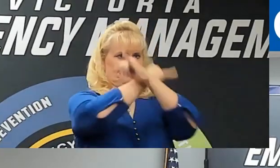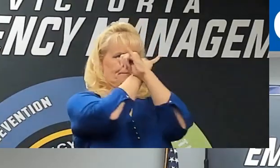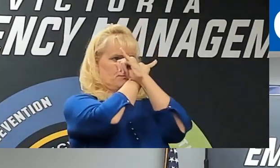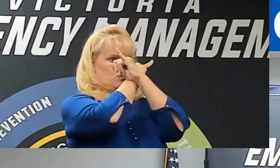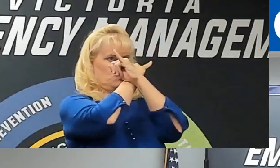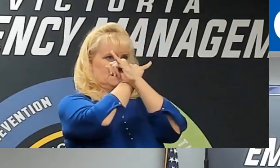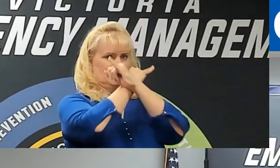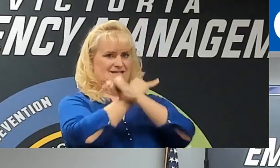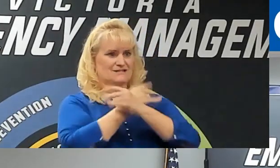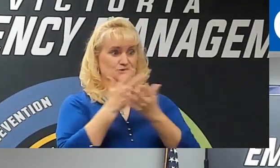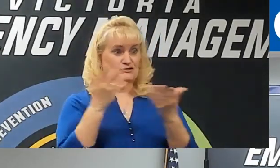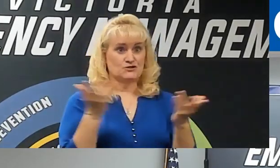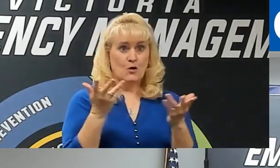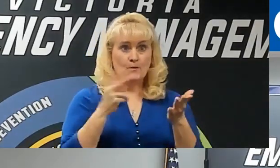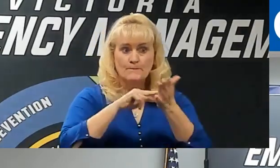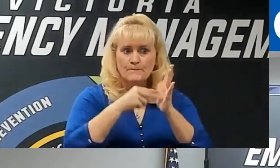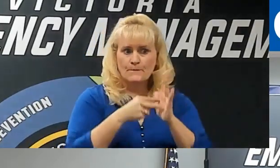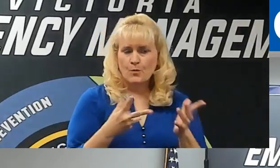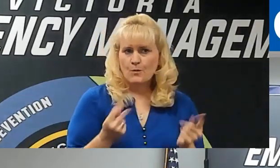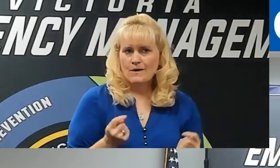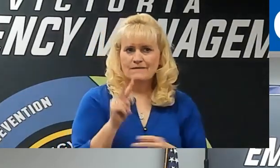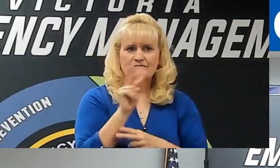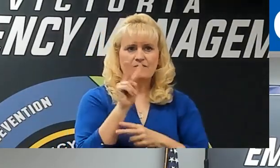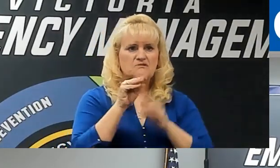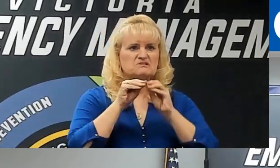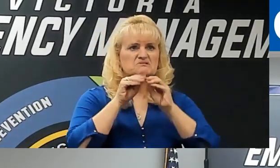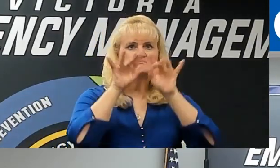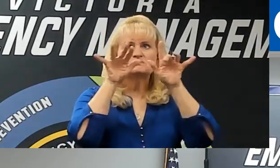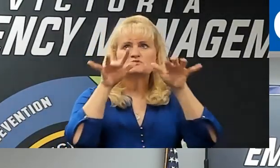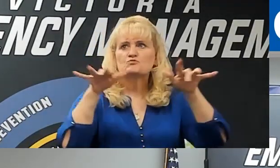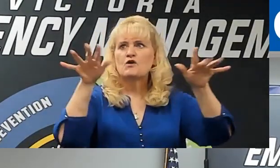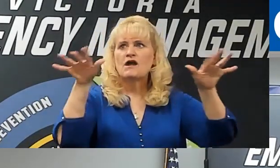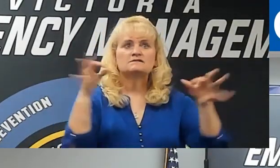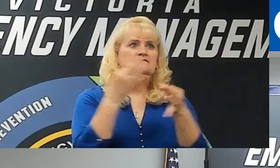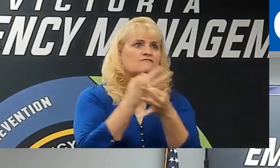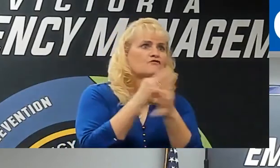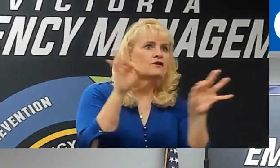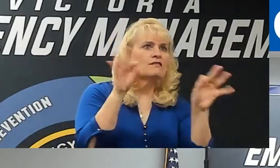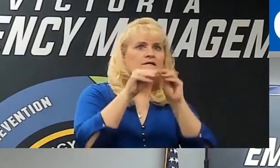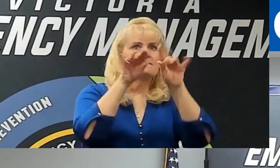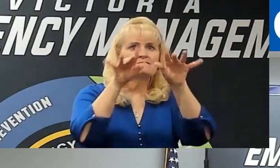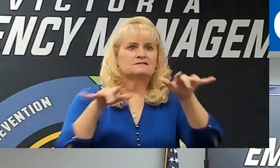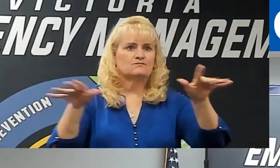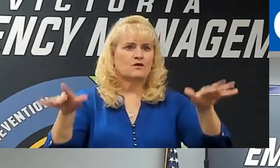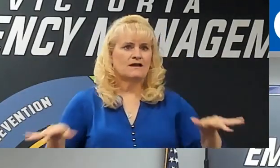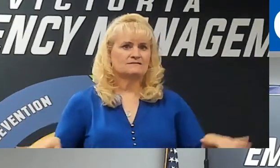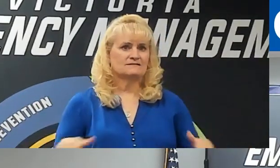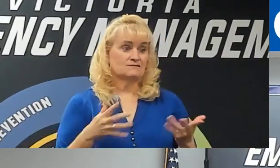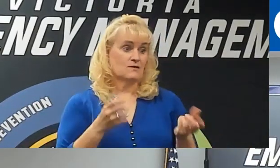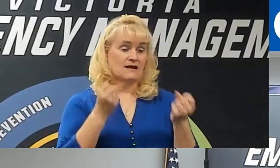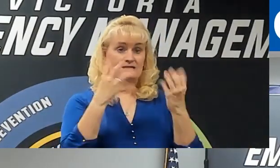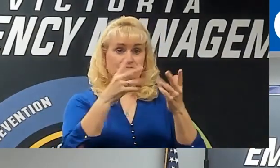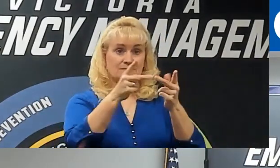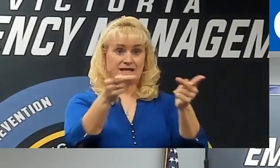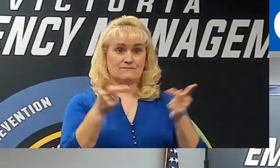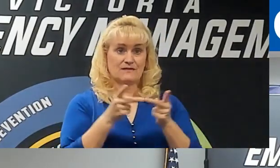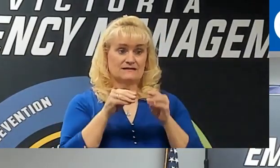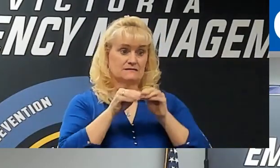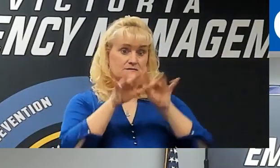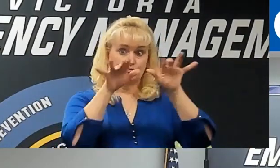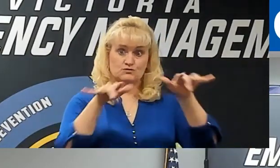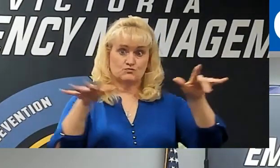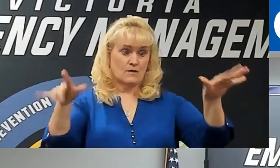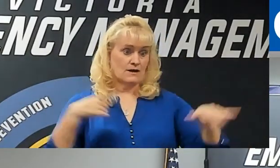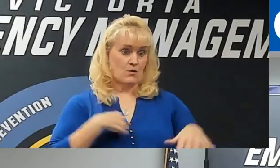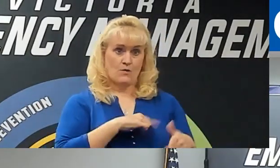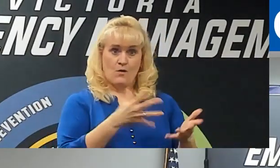wants to go. And that makes it very contagious. So it's got a lot of places to go. We just can't let it get there.